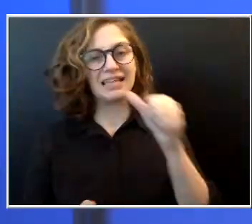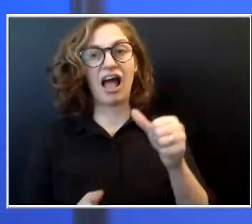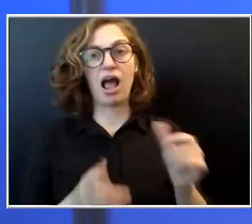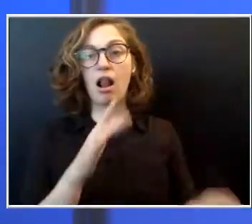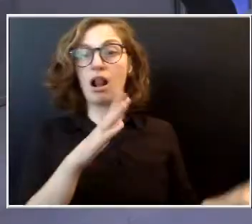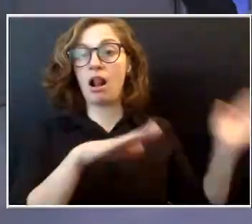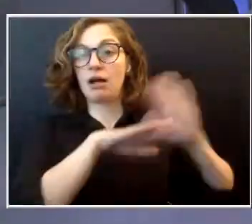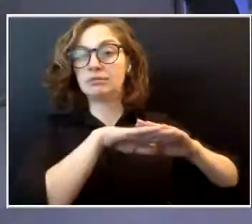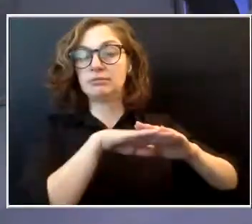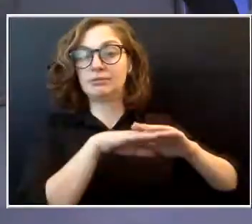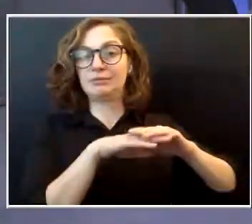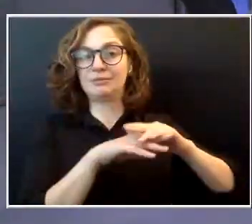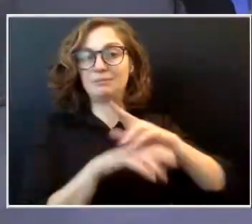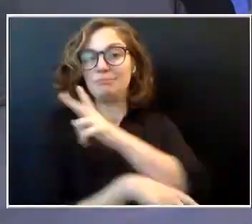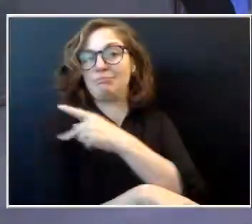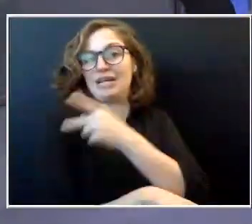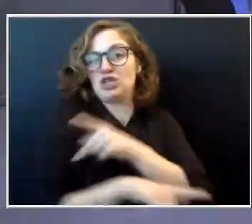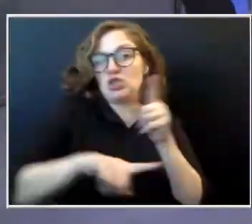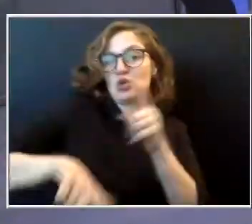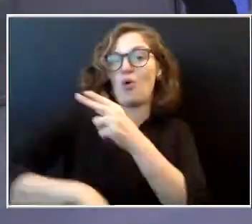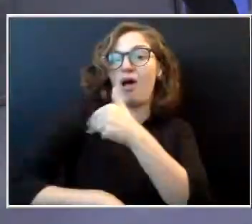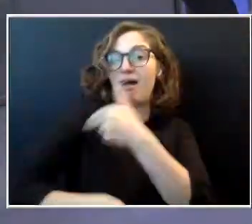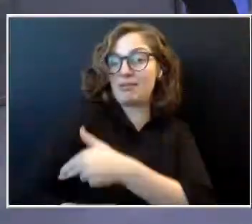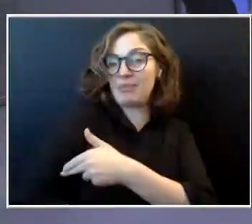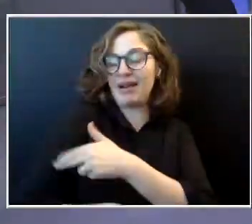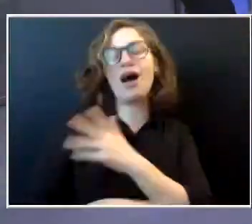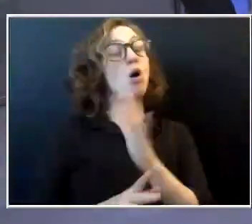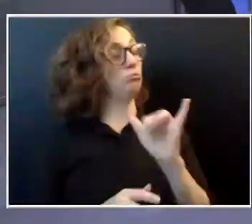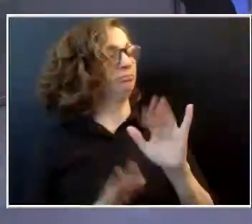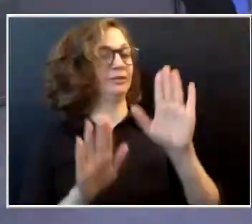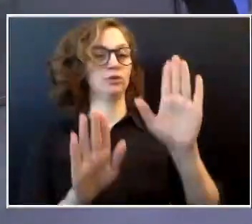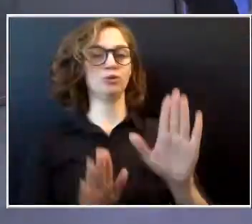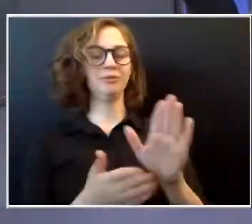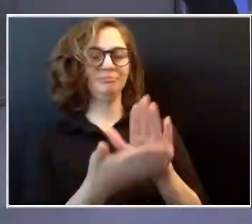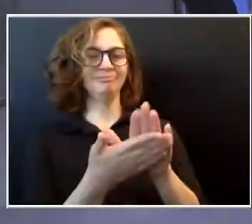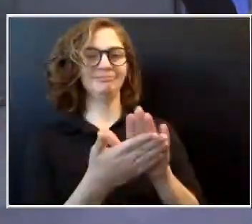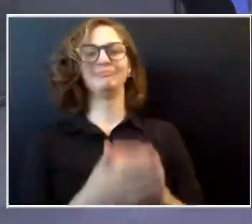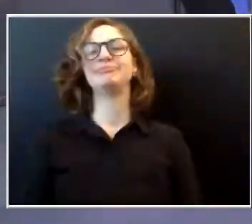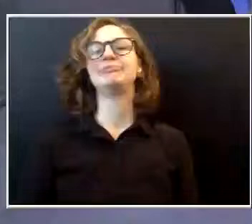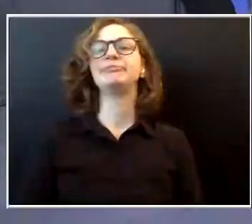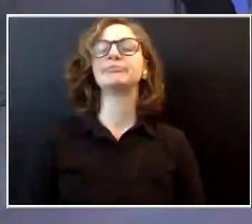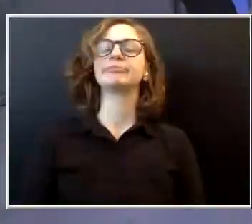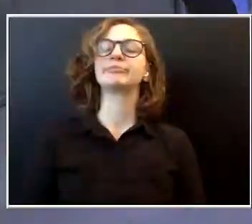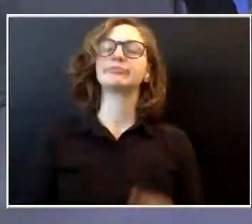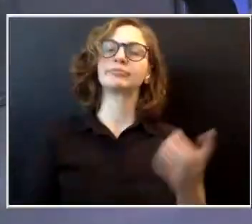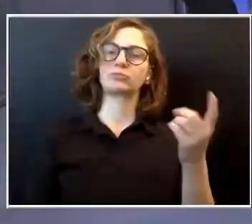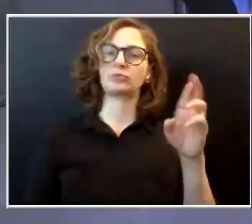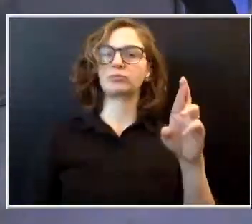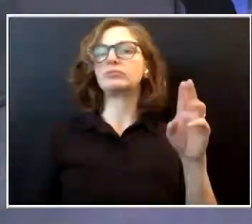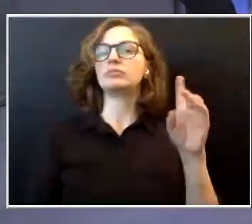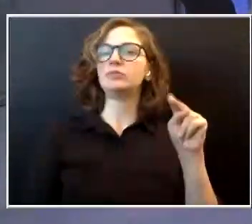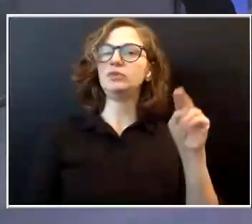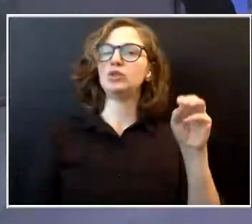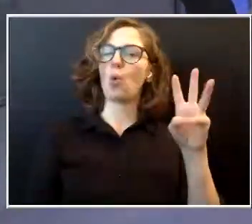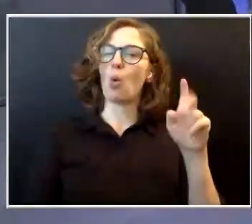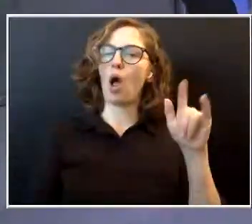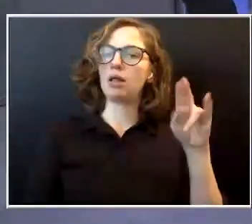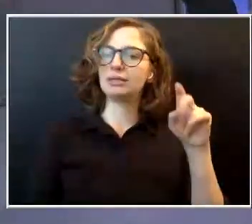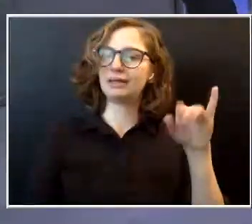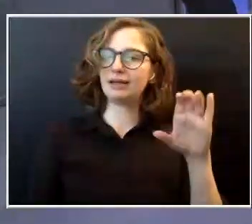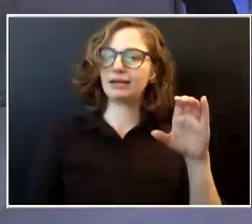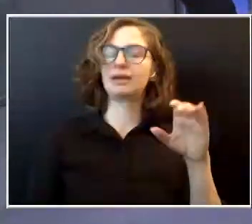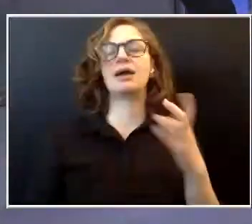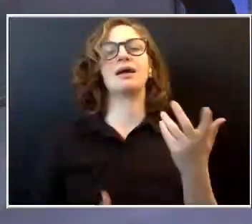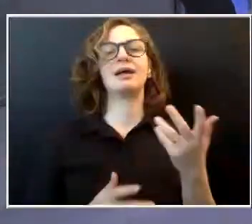hospital. That's a good thing. Yeah, That's it's a great thing. It's a great thing. Dr. Nawalnik, the games are so emotional. Being a fan is such an